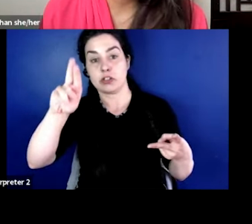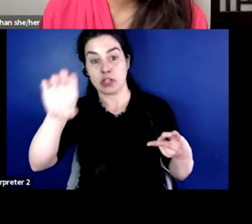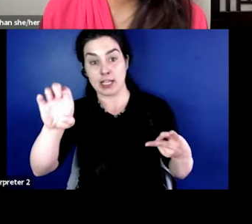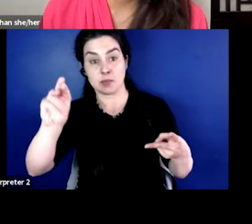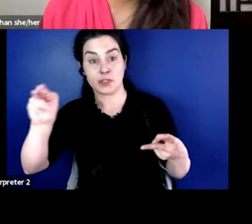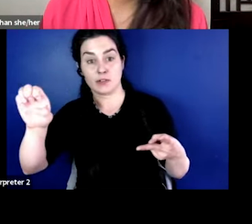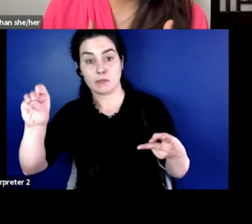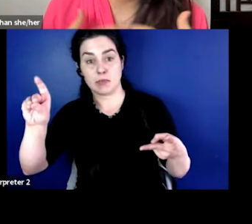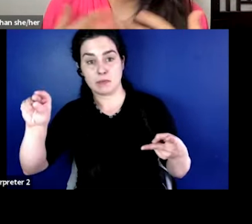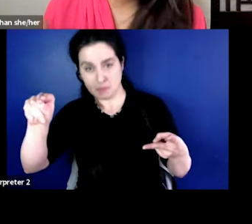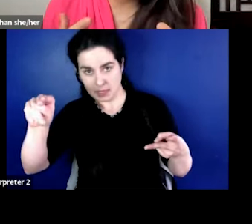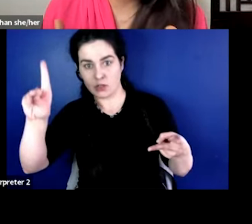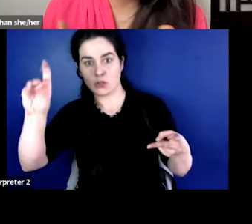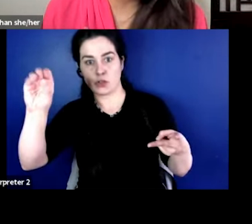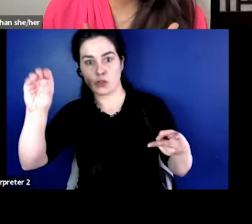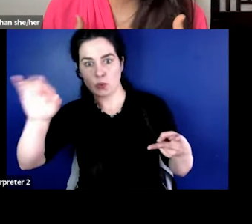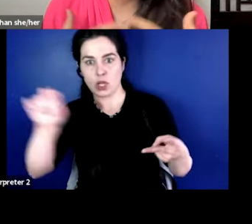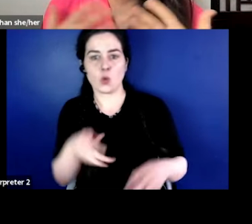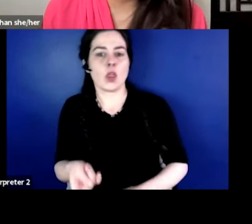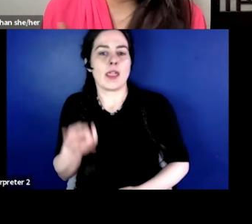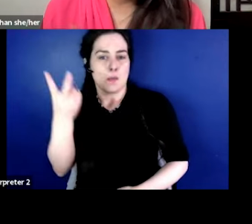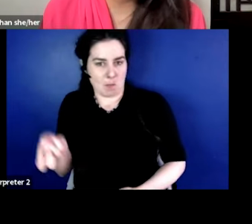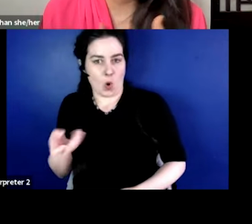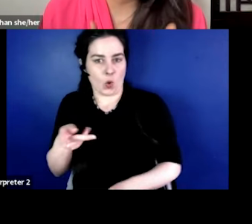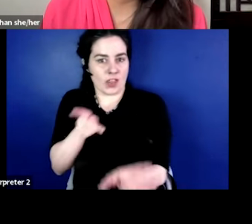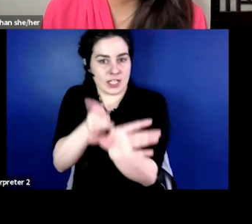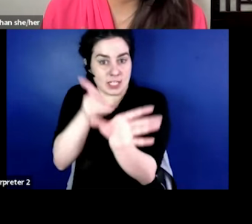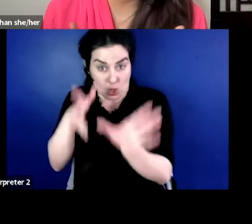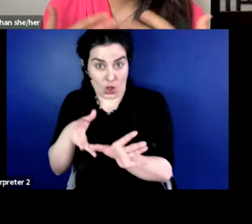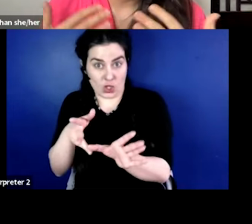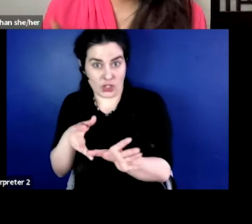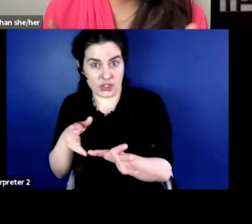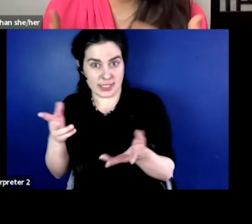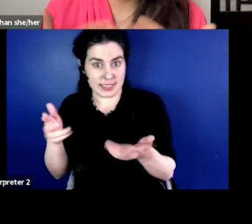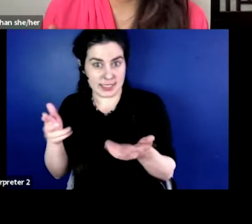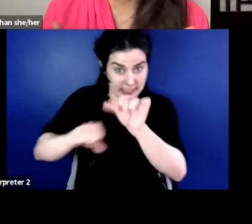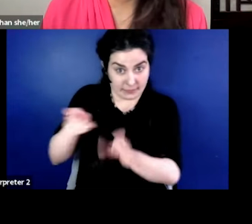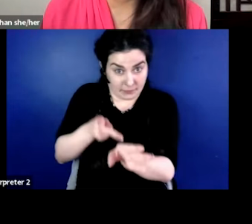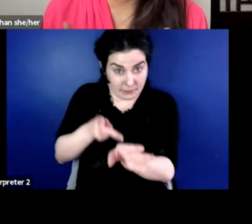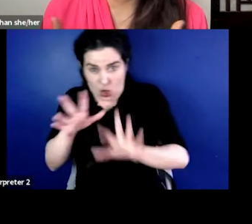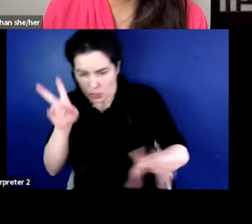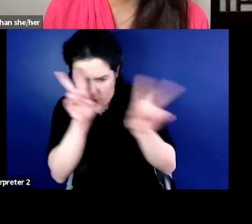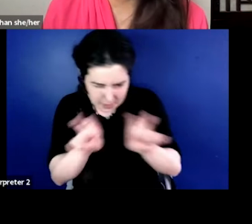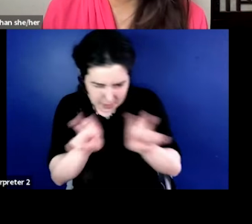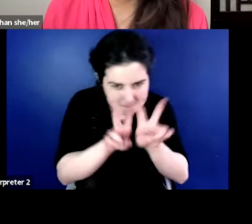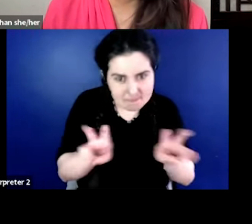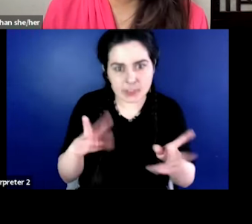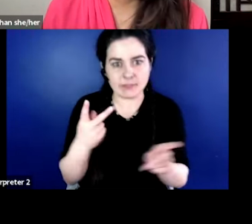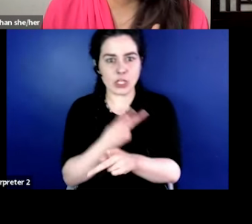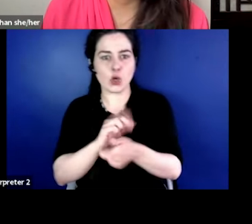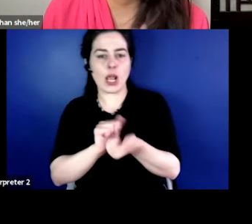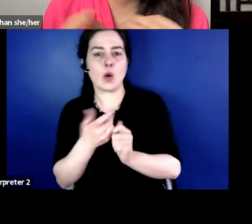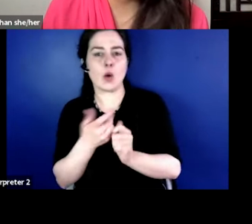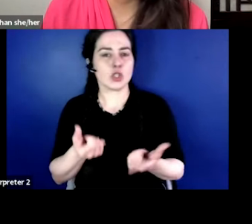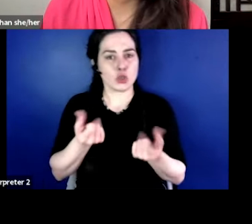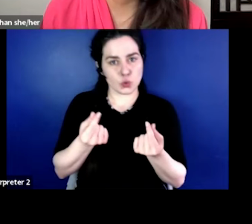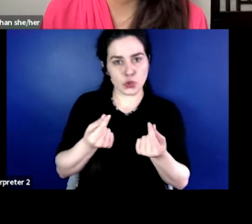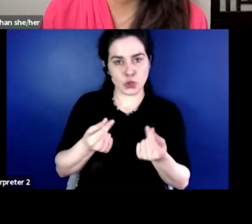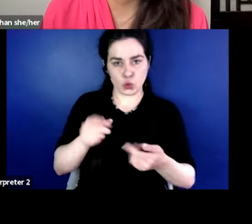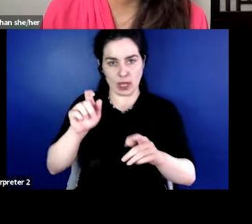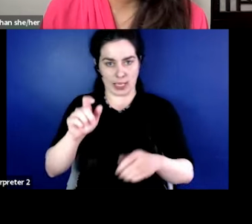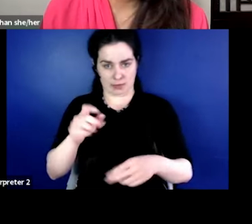us. And they have this great group of expert panel that they're bringing together to create a gender-based violence risk assessment tool. And that, I have